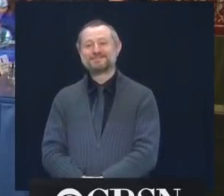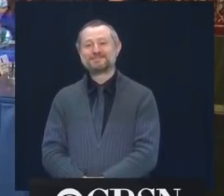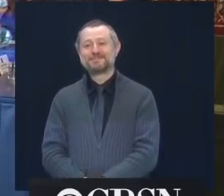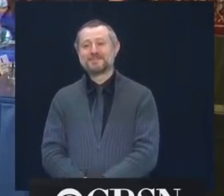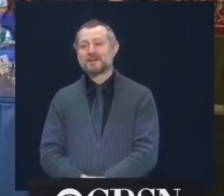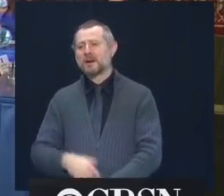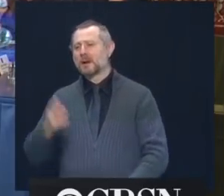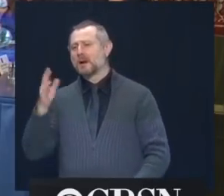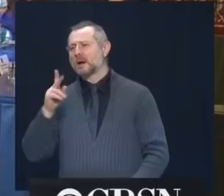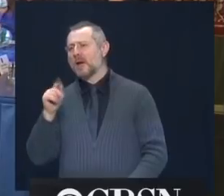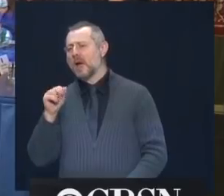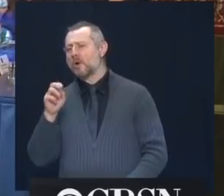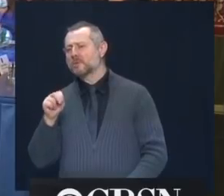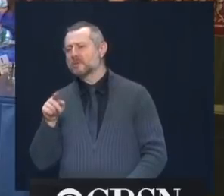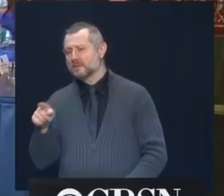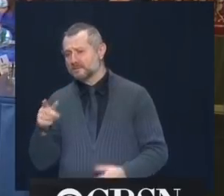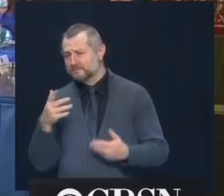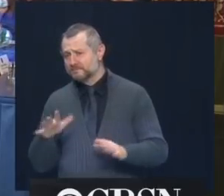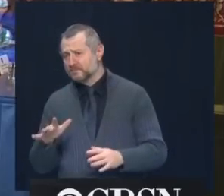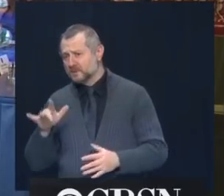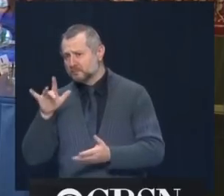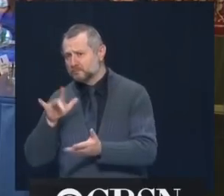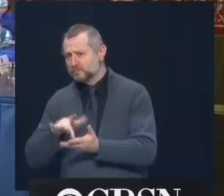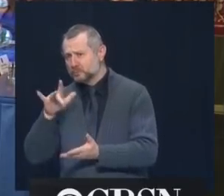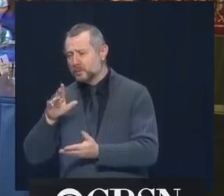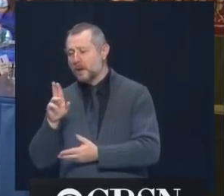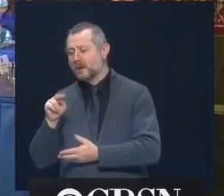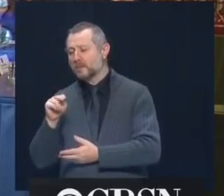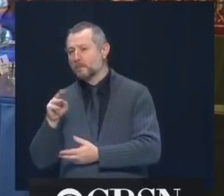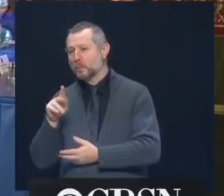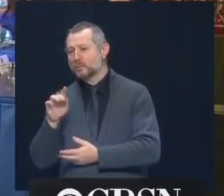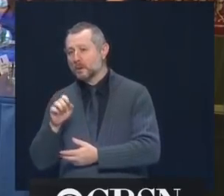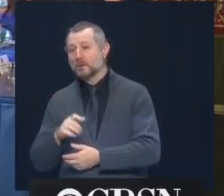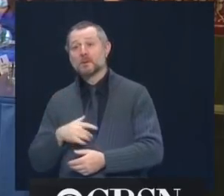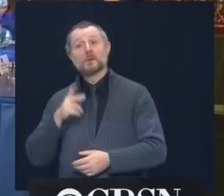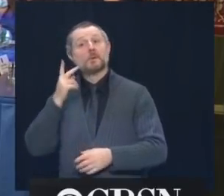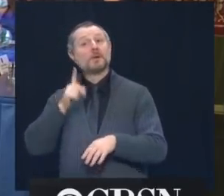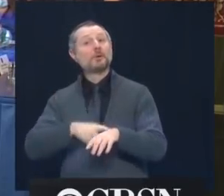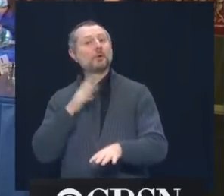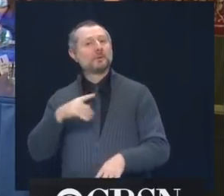Karen, your line is now open. Please unmute yourself. Long time no hear.